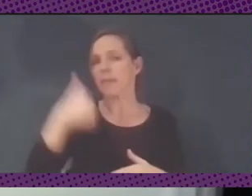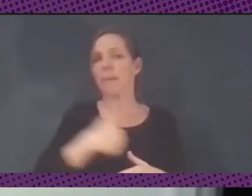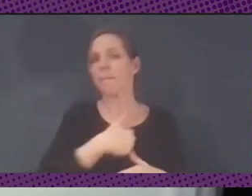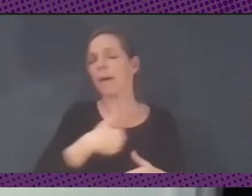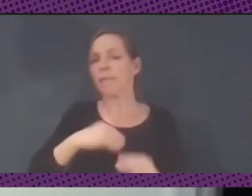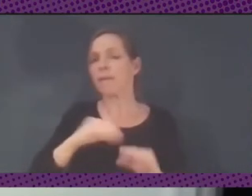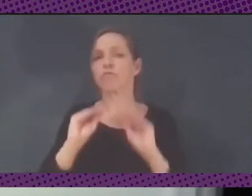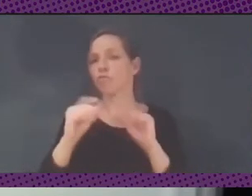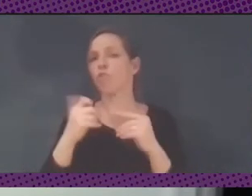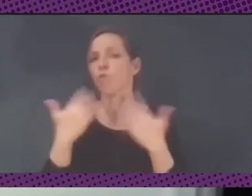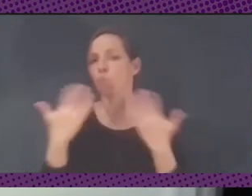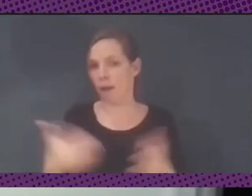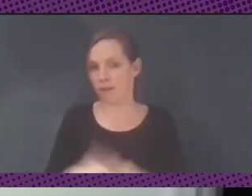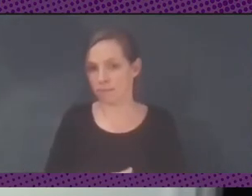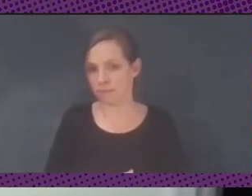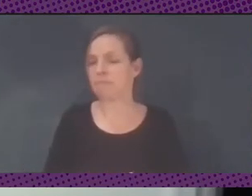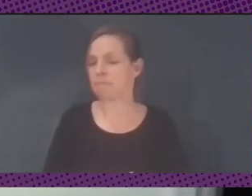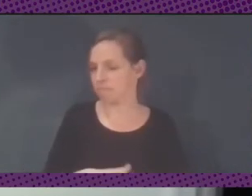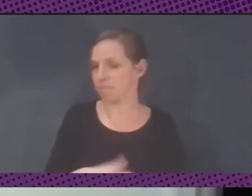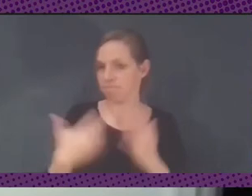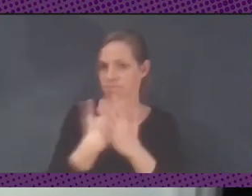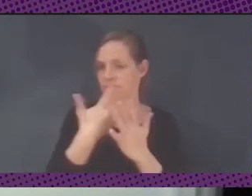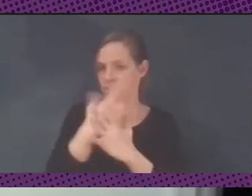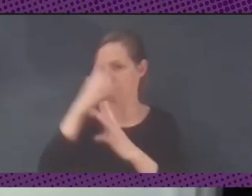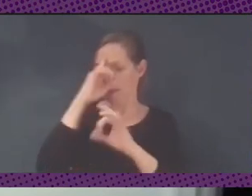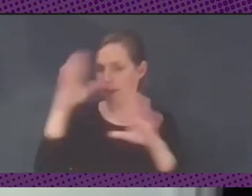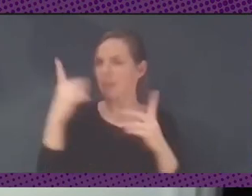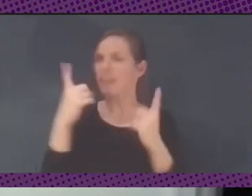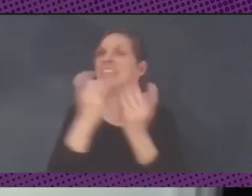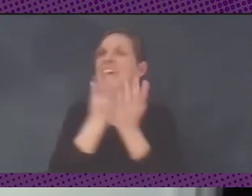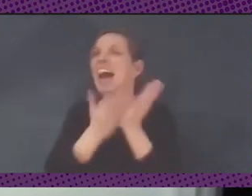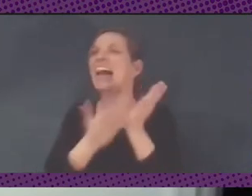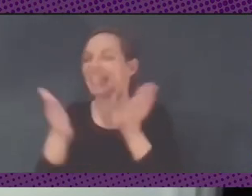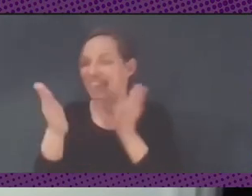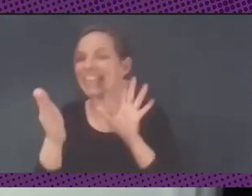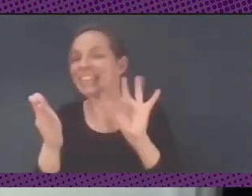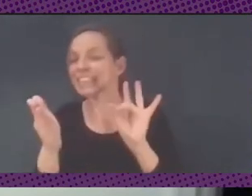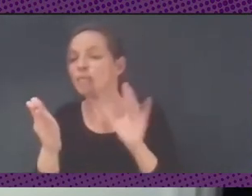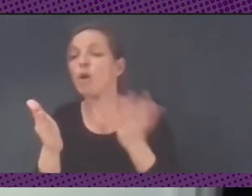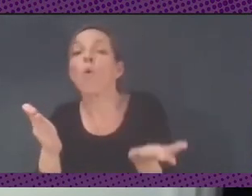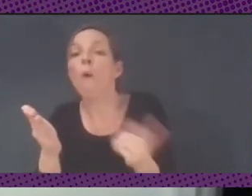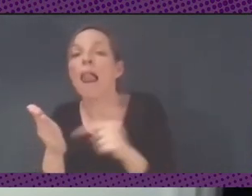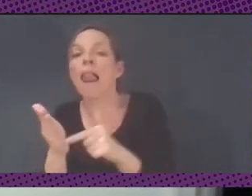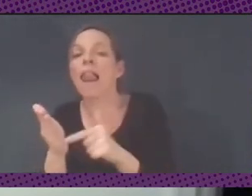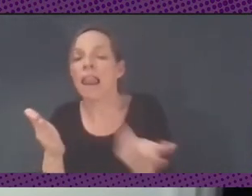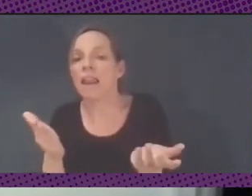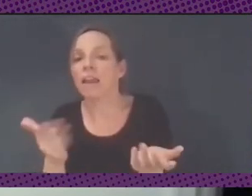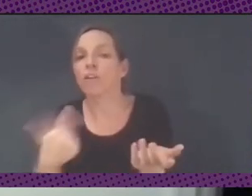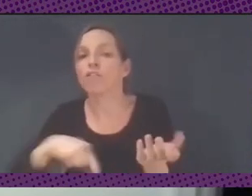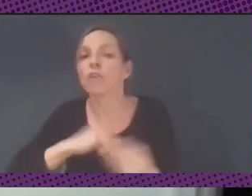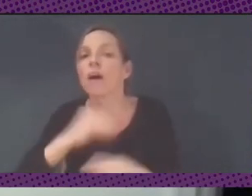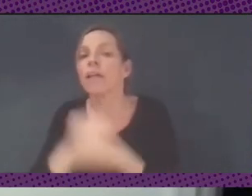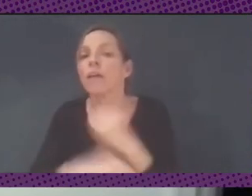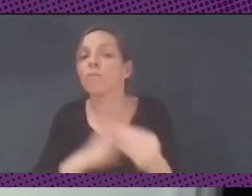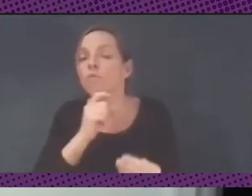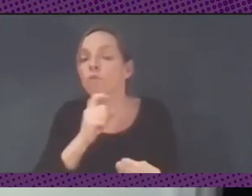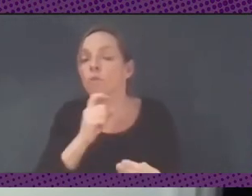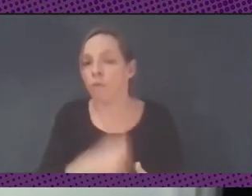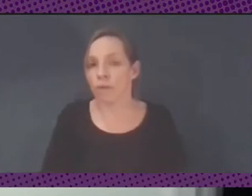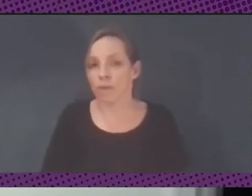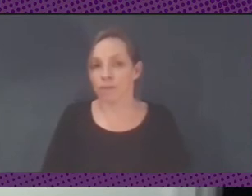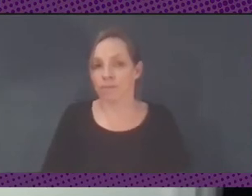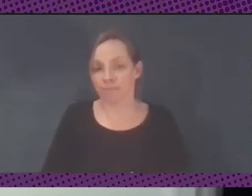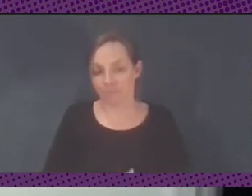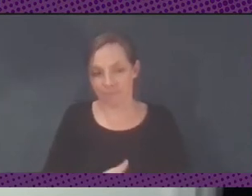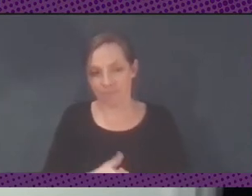which is the road to follow, what's needed to be done. Thank you. I think it's important to